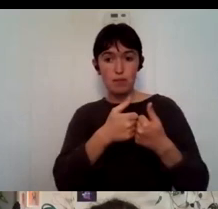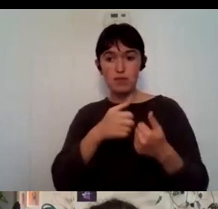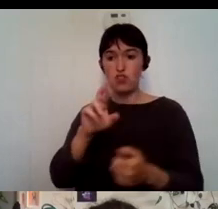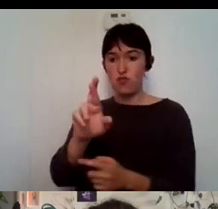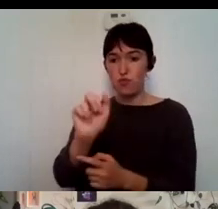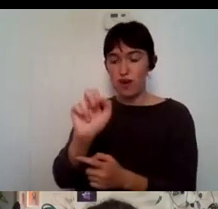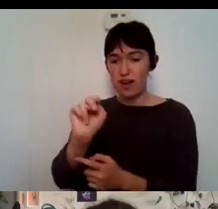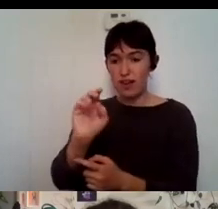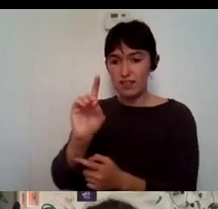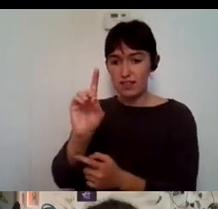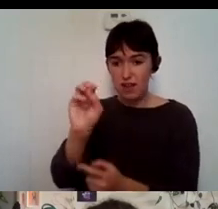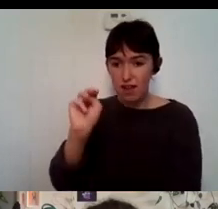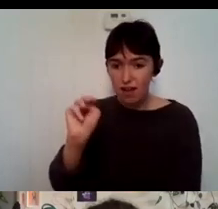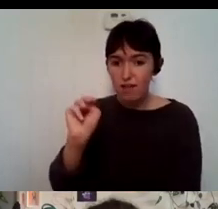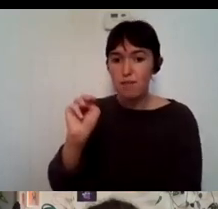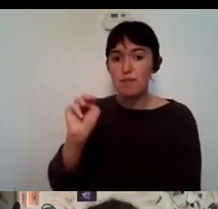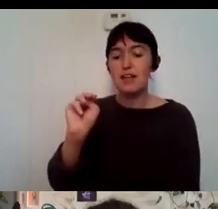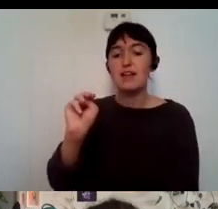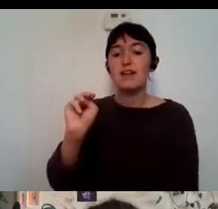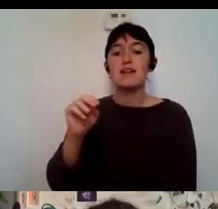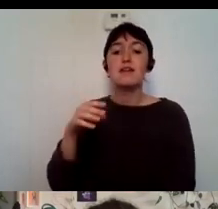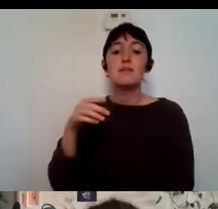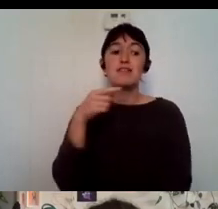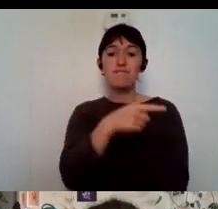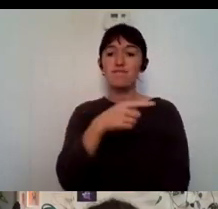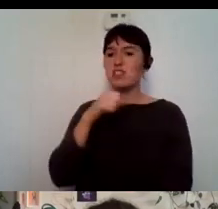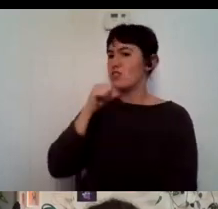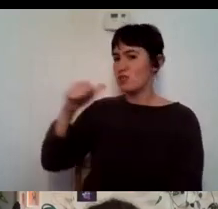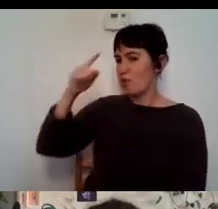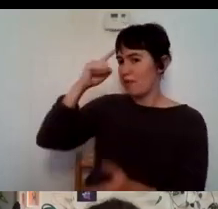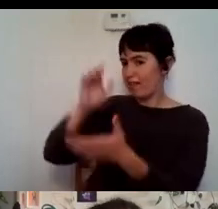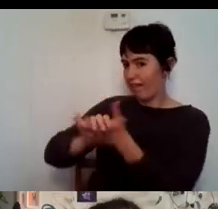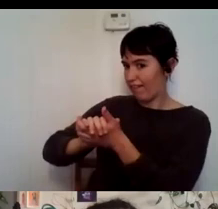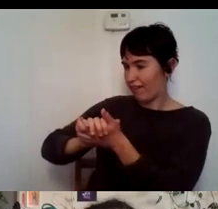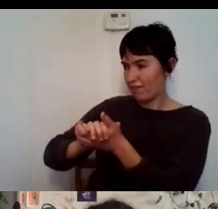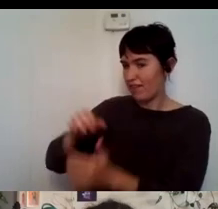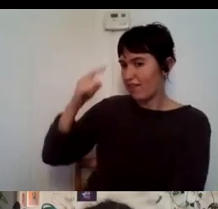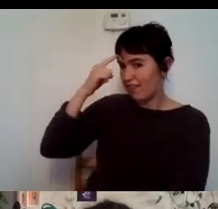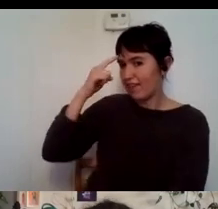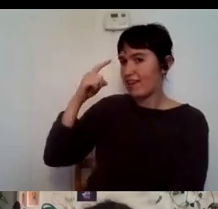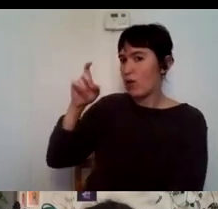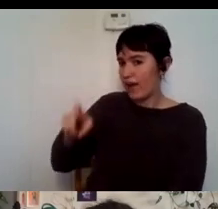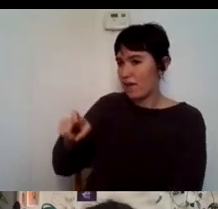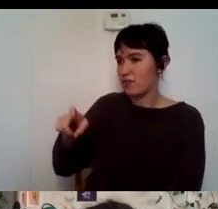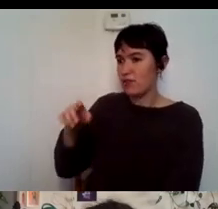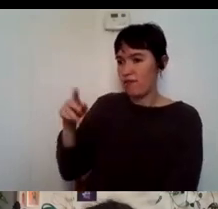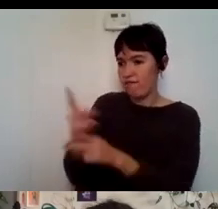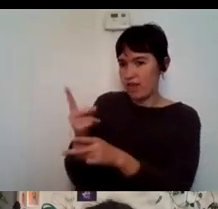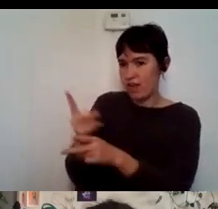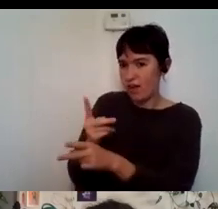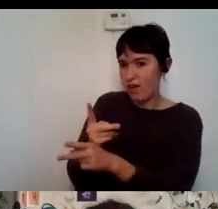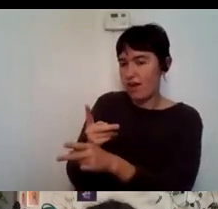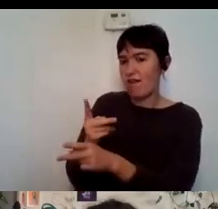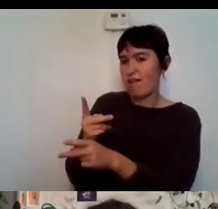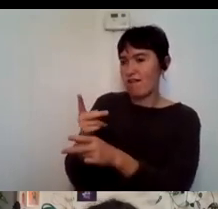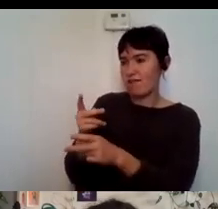They insist that there's a strategy somewhere in the game and that they can beat the computer. And when we've told them that they can't. So